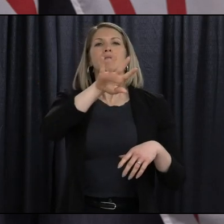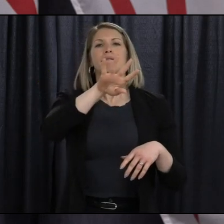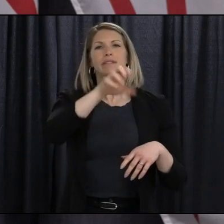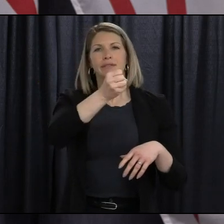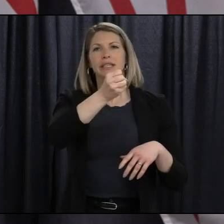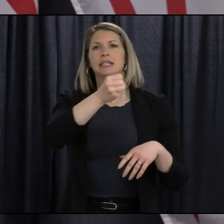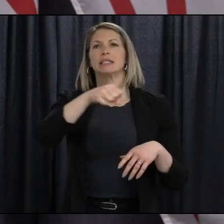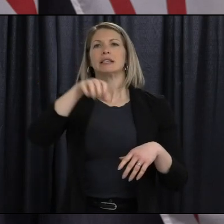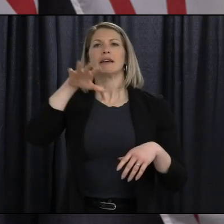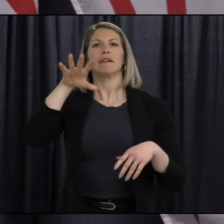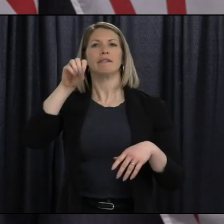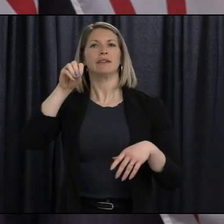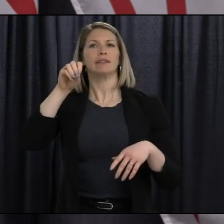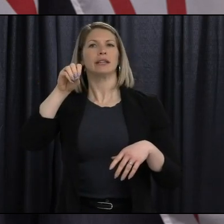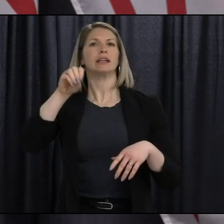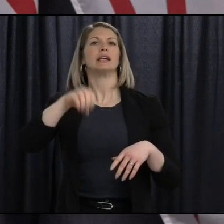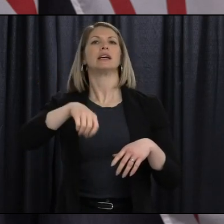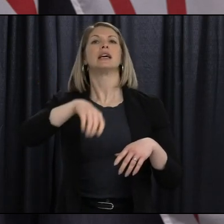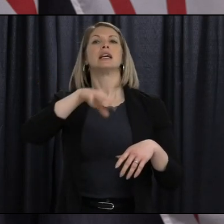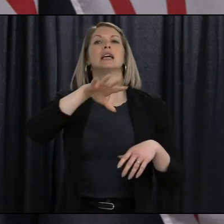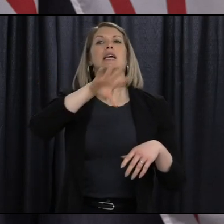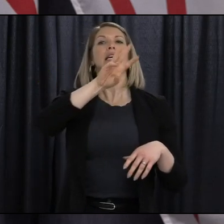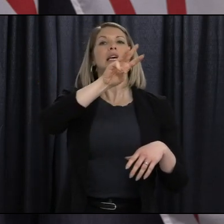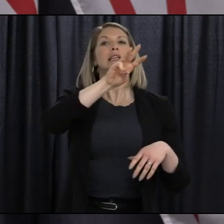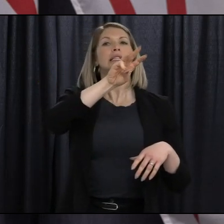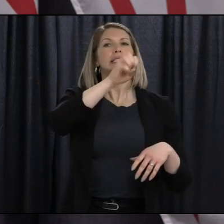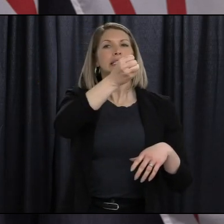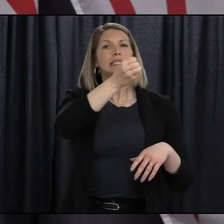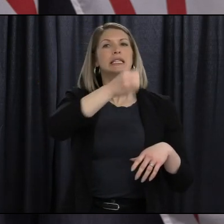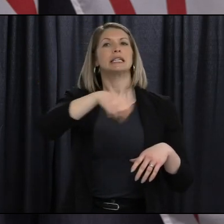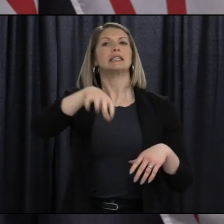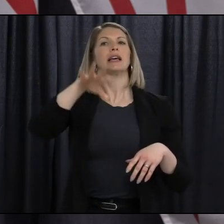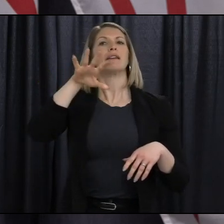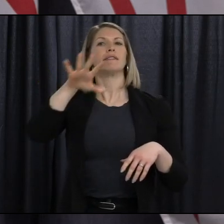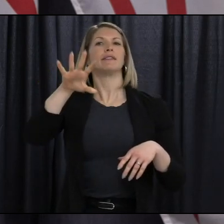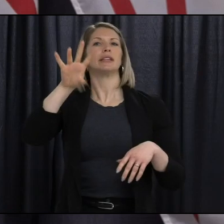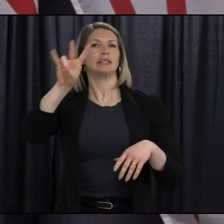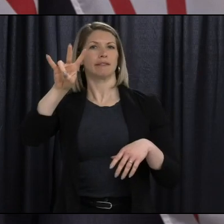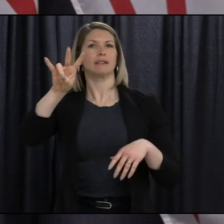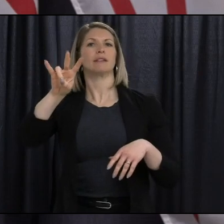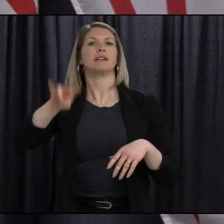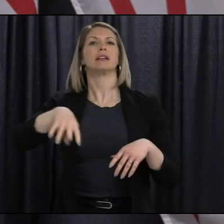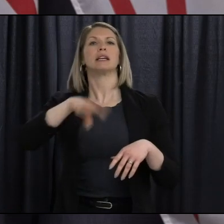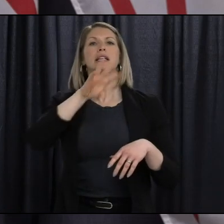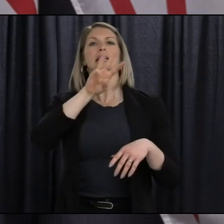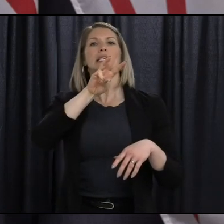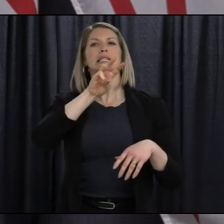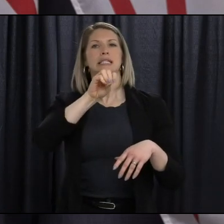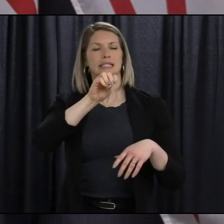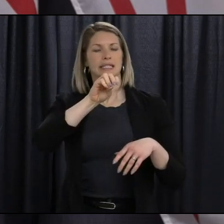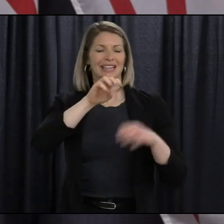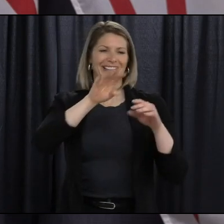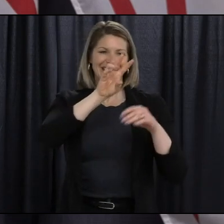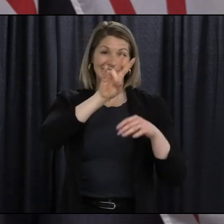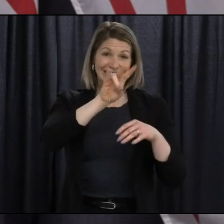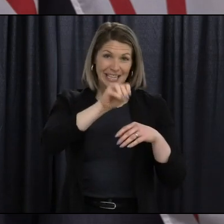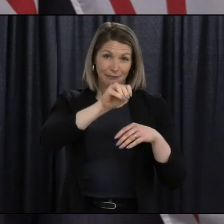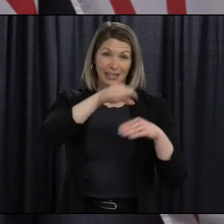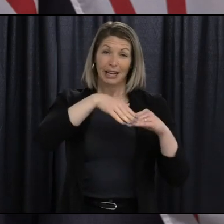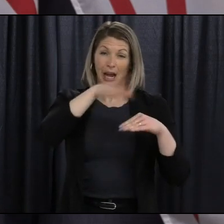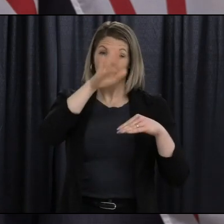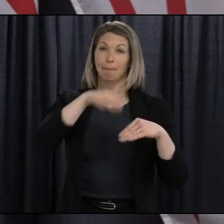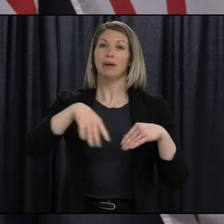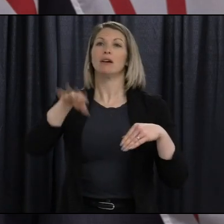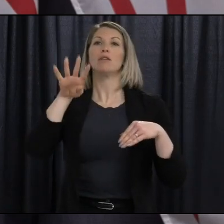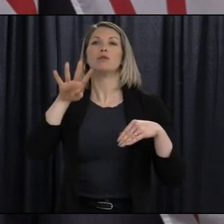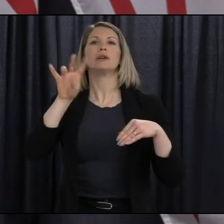and 59, 57 between 60 and 69, and 47 who are 70 and above. 3 people